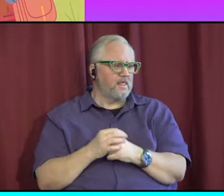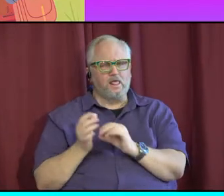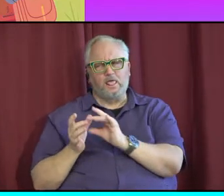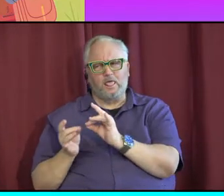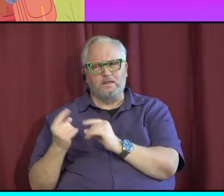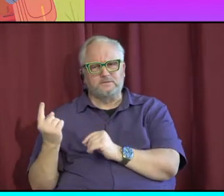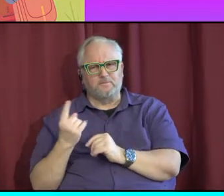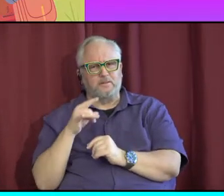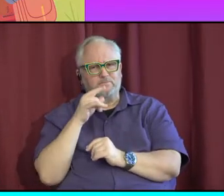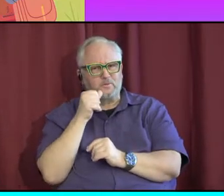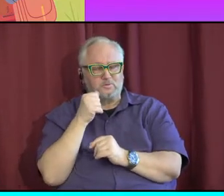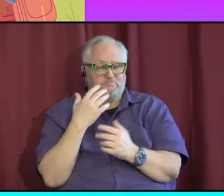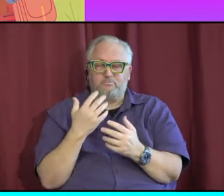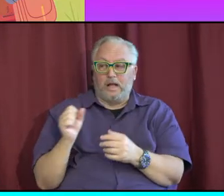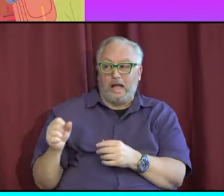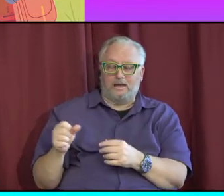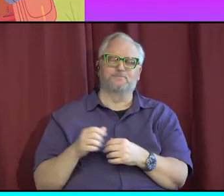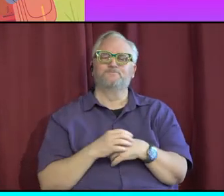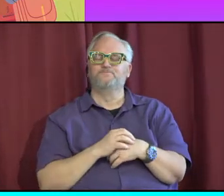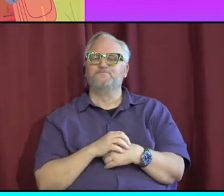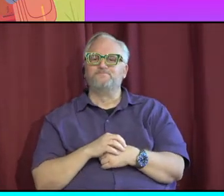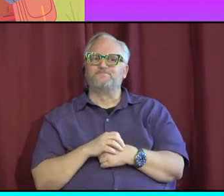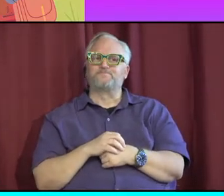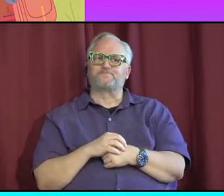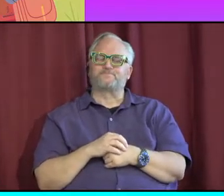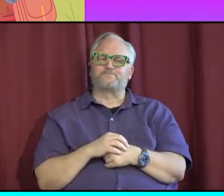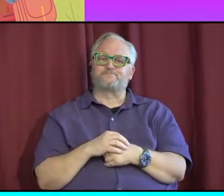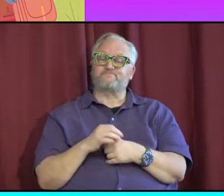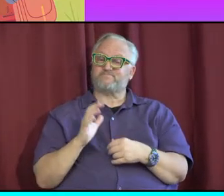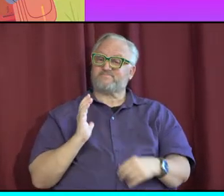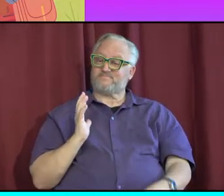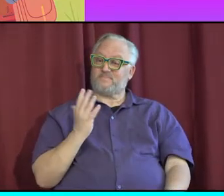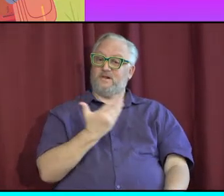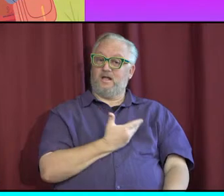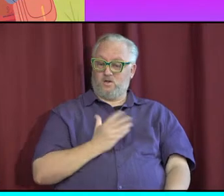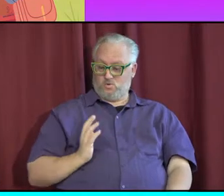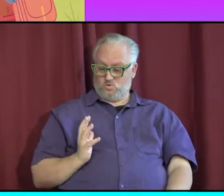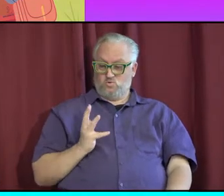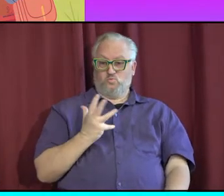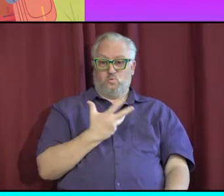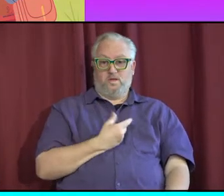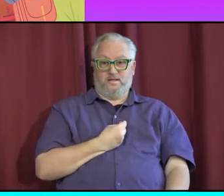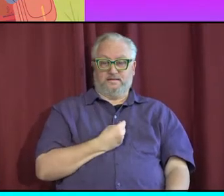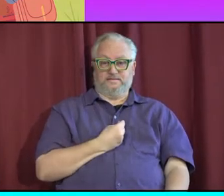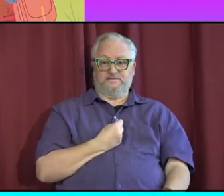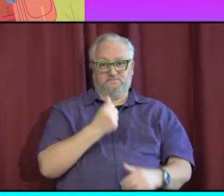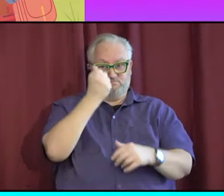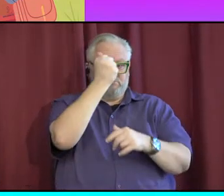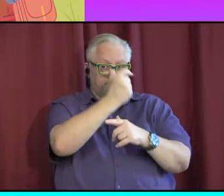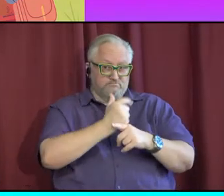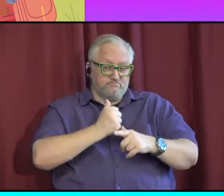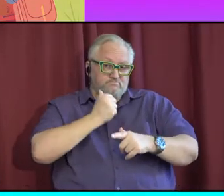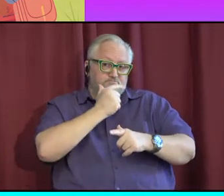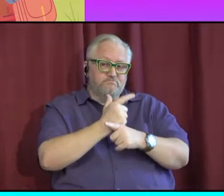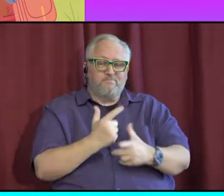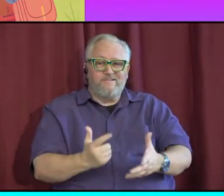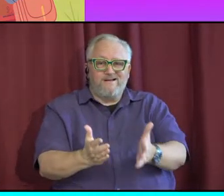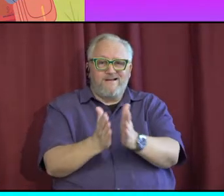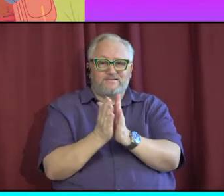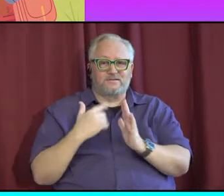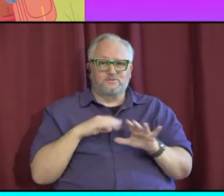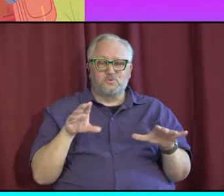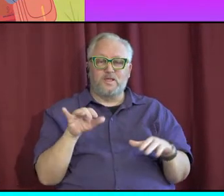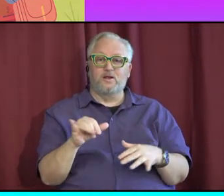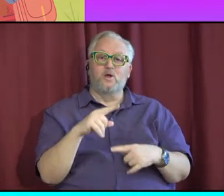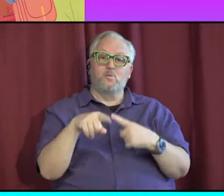Yeah, that is what our trans siblings ask of us. And when we create spaces where our trans siblings can